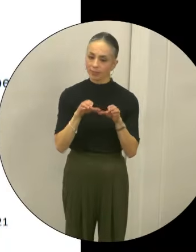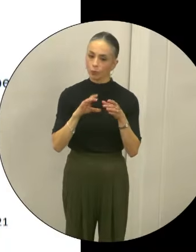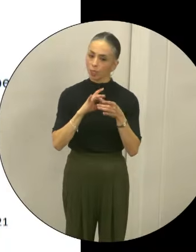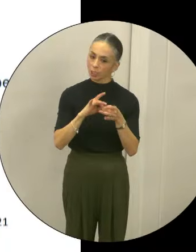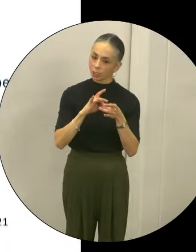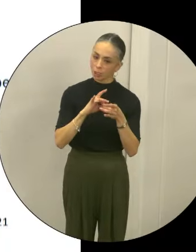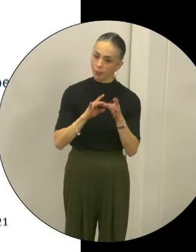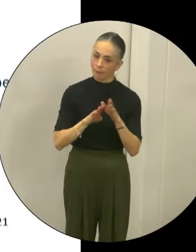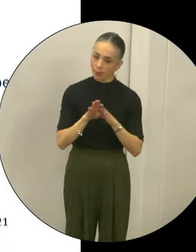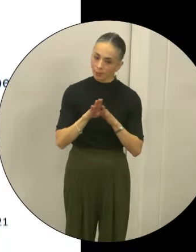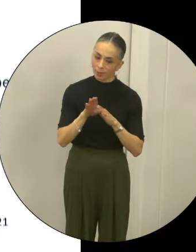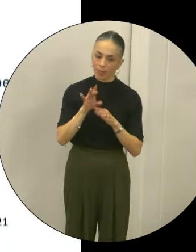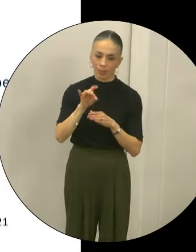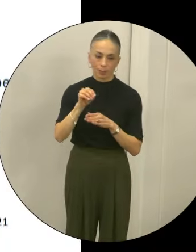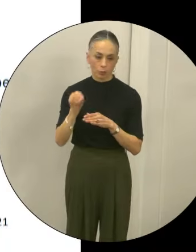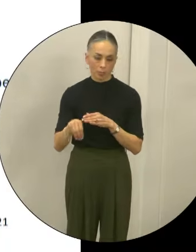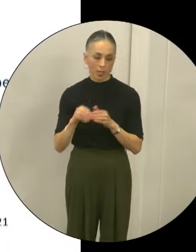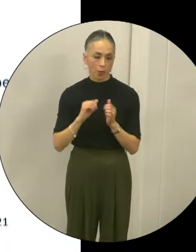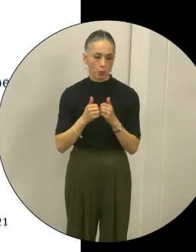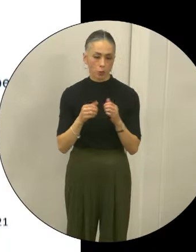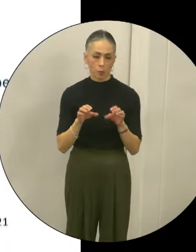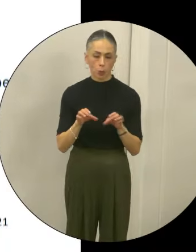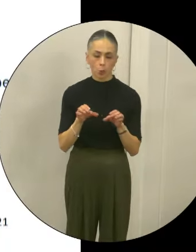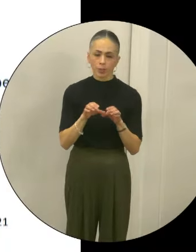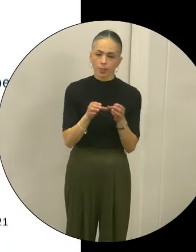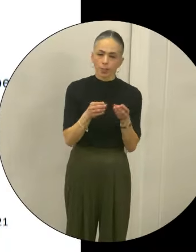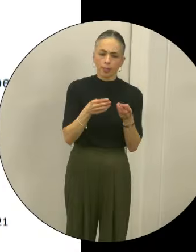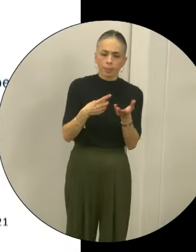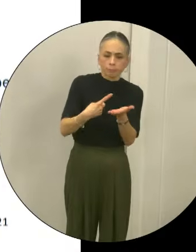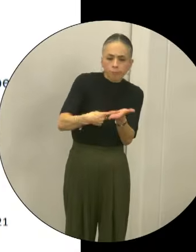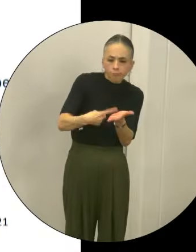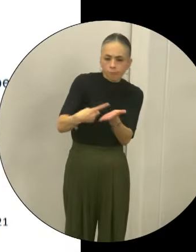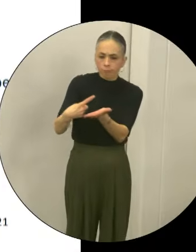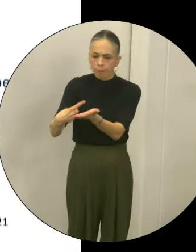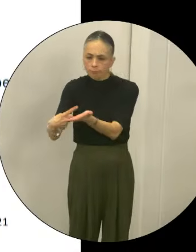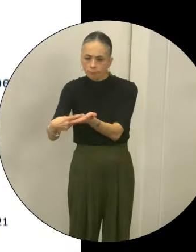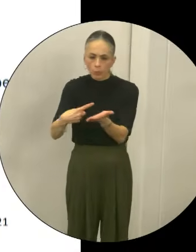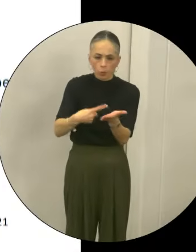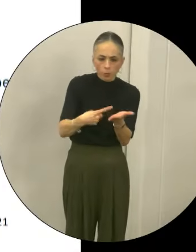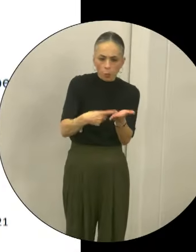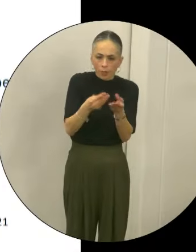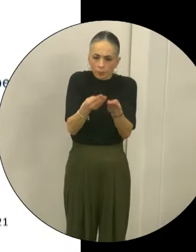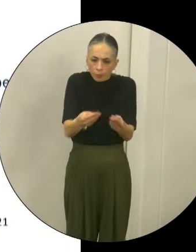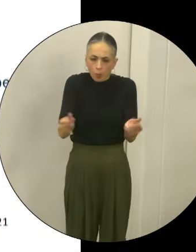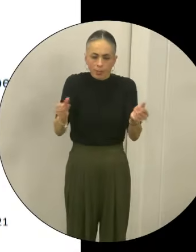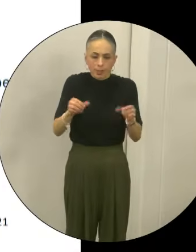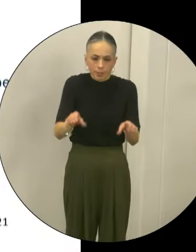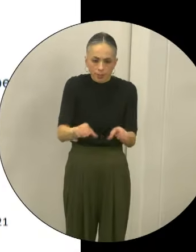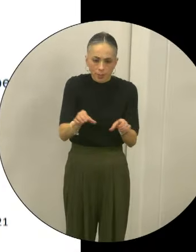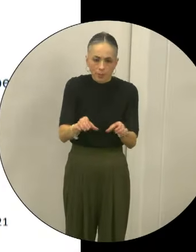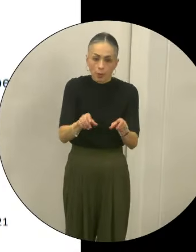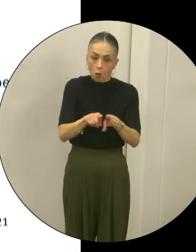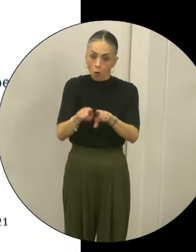of how we should be using restorative practices, while implementing responsive approaches to repair harm when it occurs 20% of the